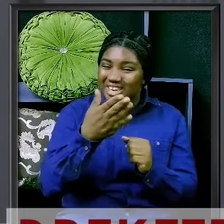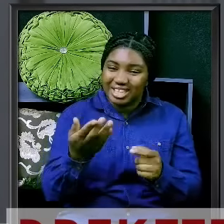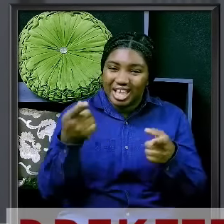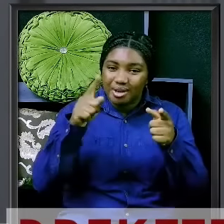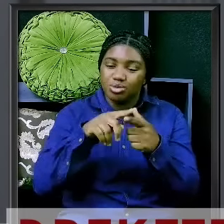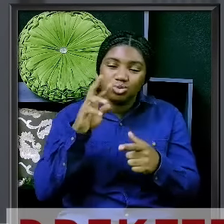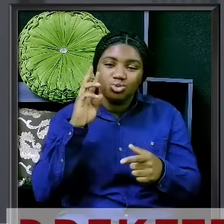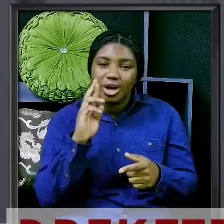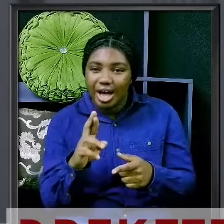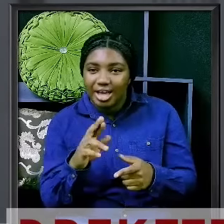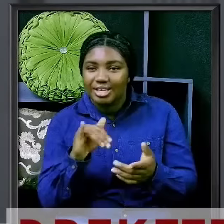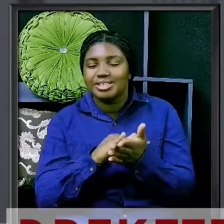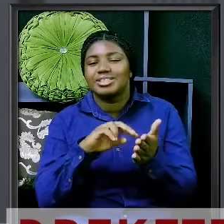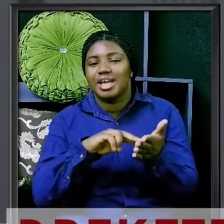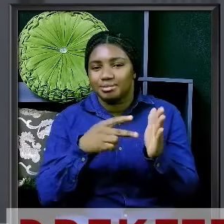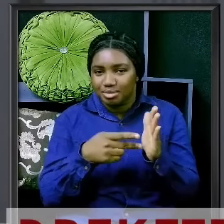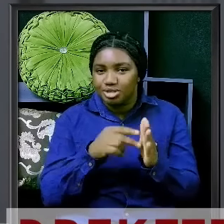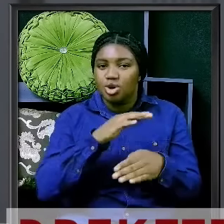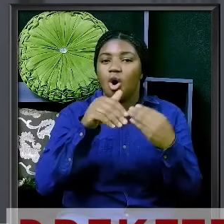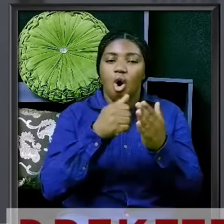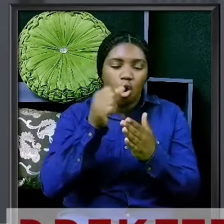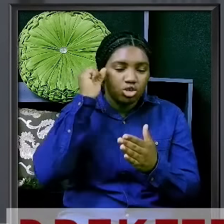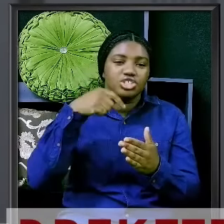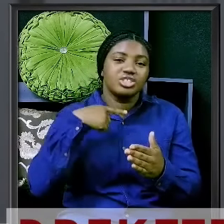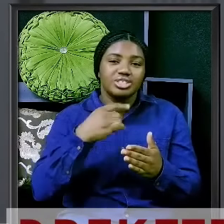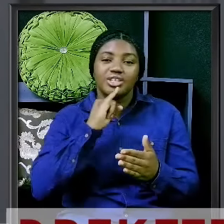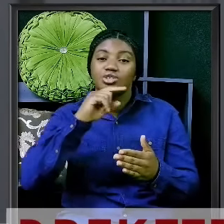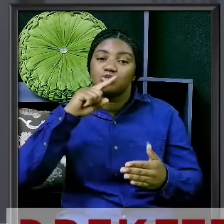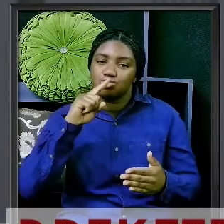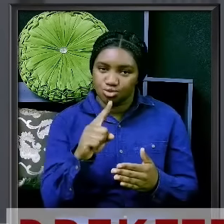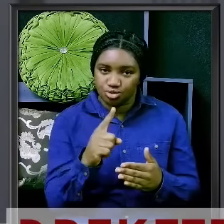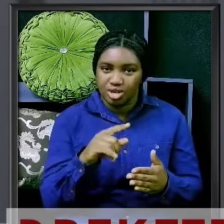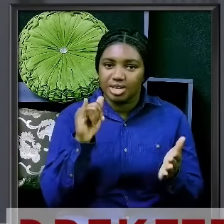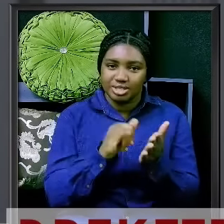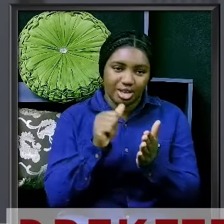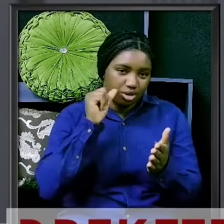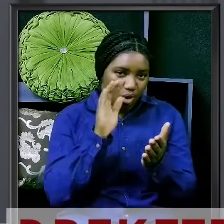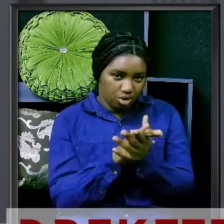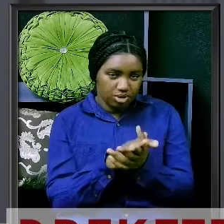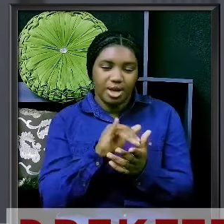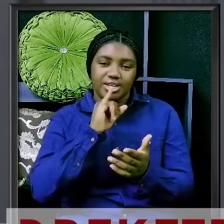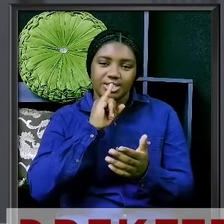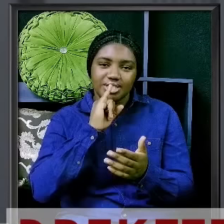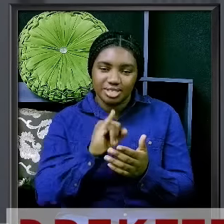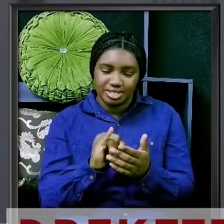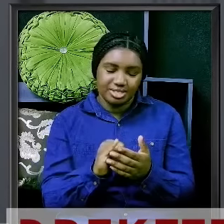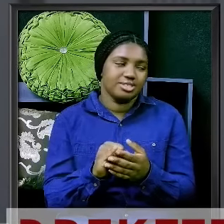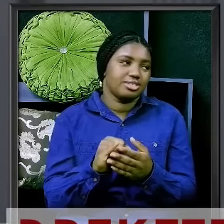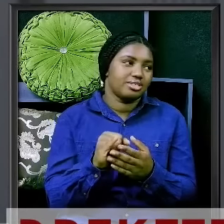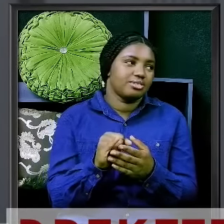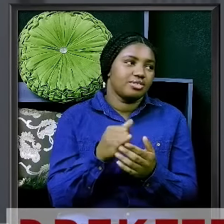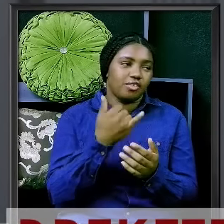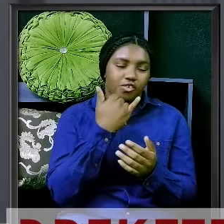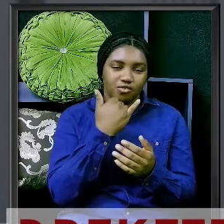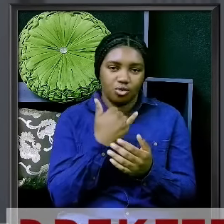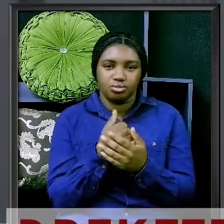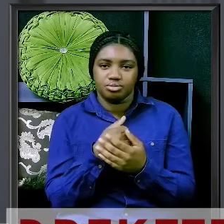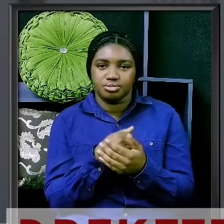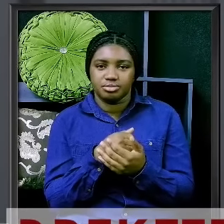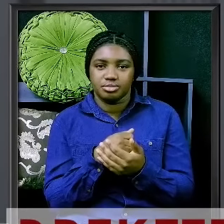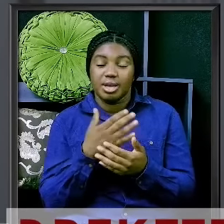her, that means all she's saying is the truth. That the husband okay, that's all. Thank you, ma'am. We are grateful.